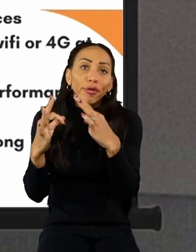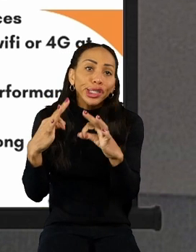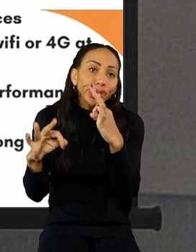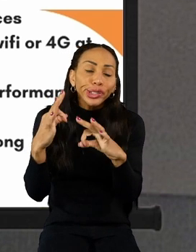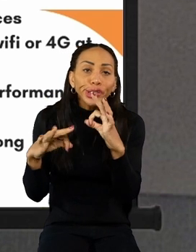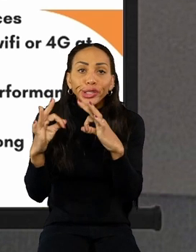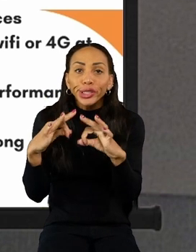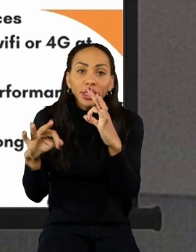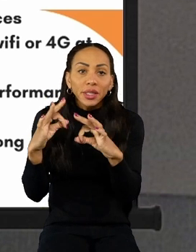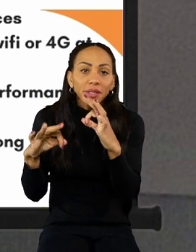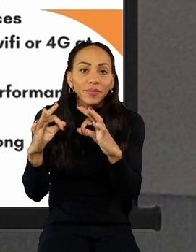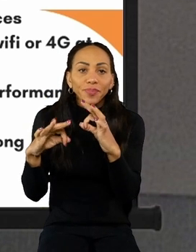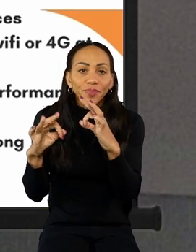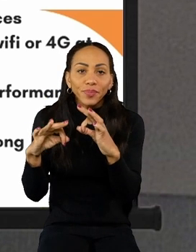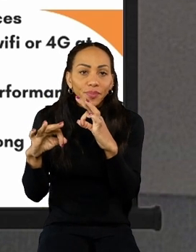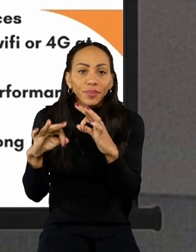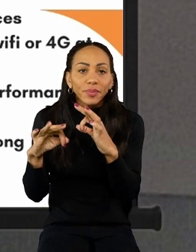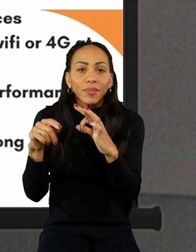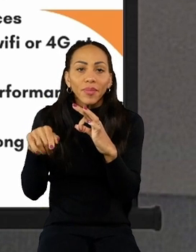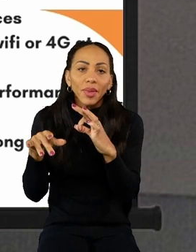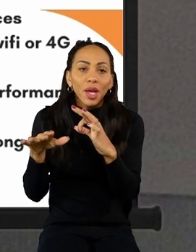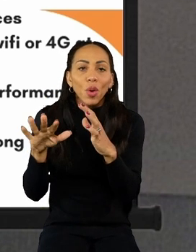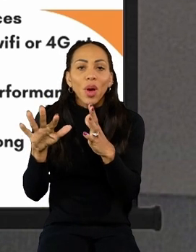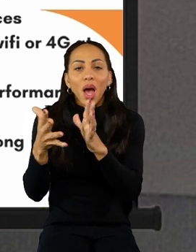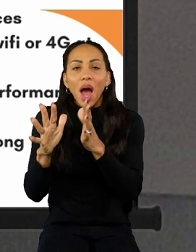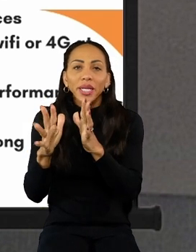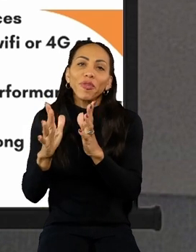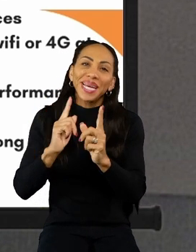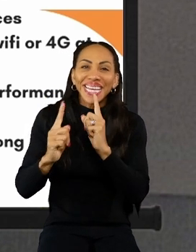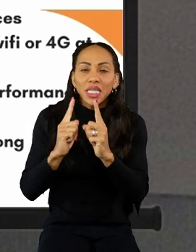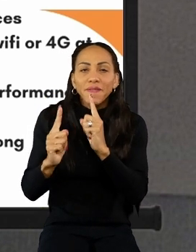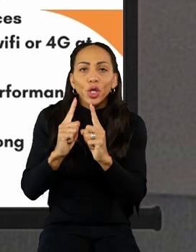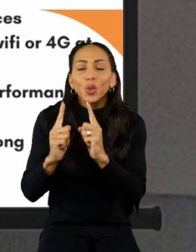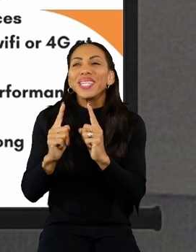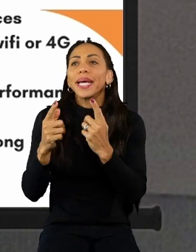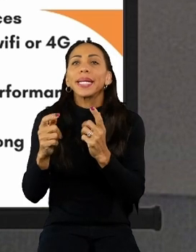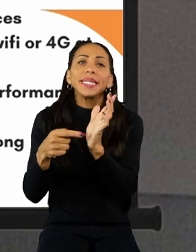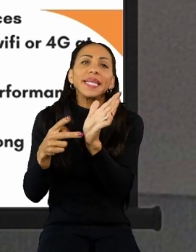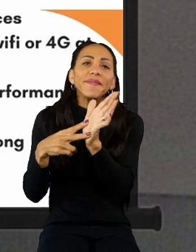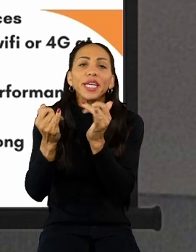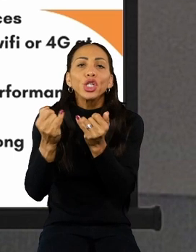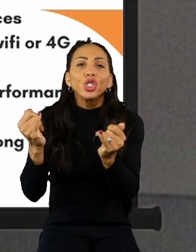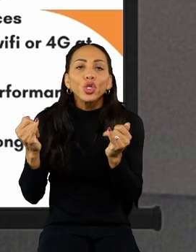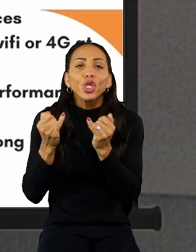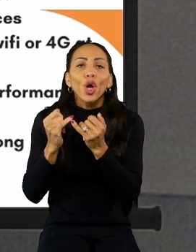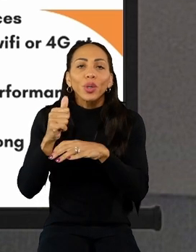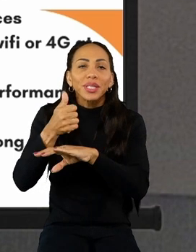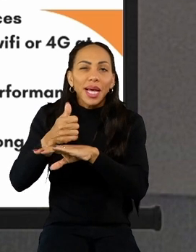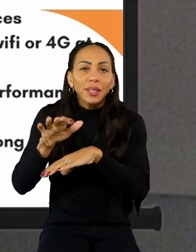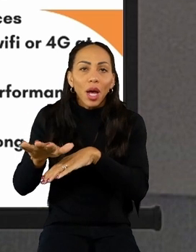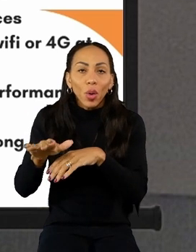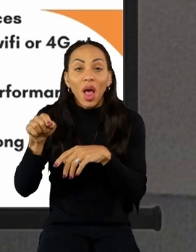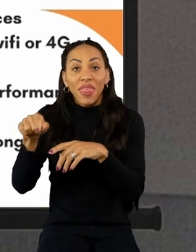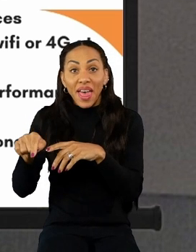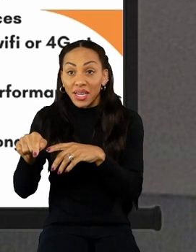taking place in Glasgow with two characters in a sort of, in fact, Caliban being interviewed in a sort of TV